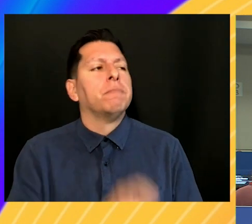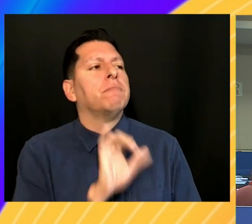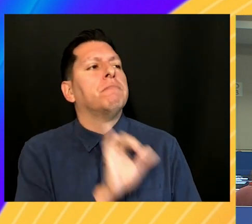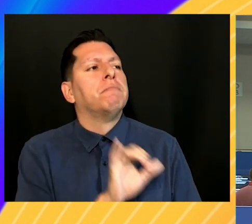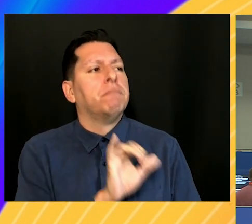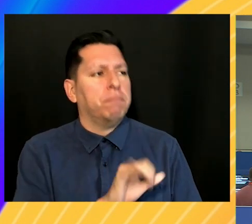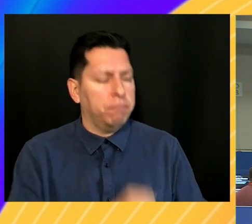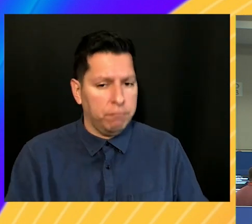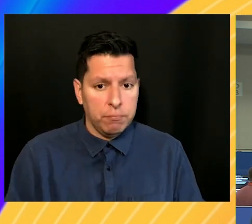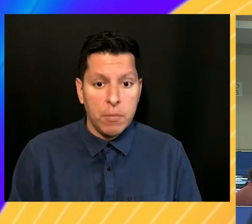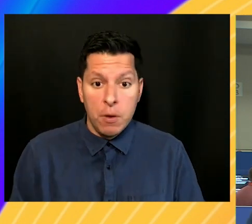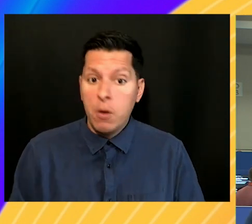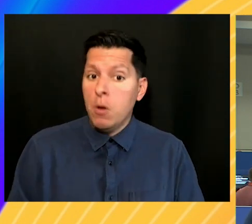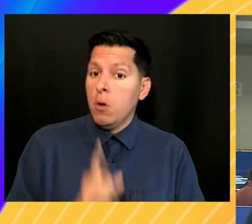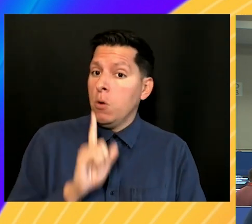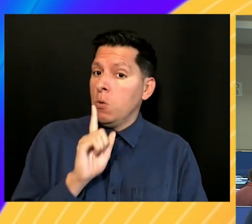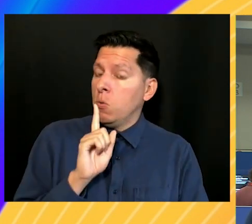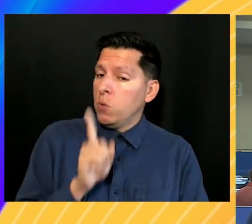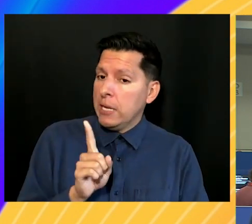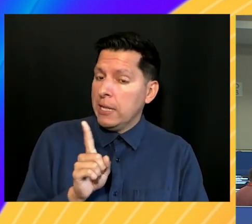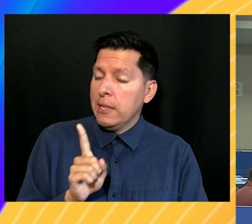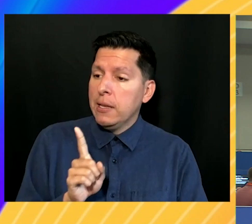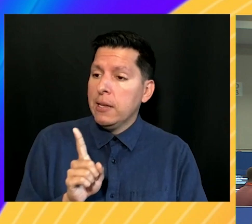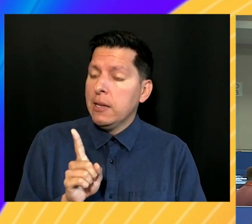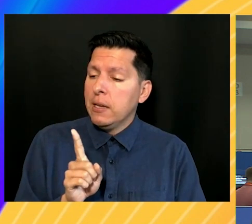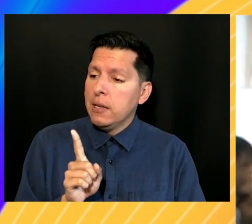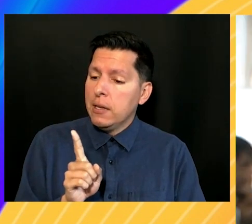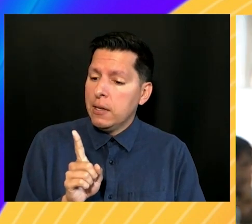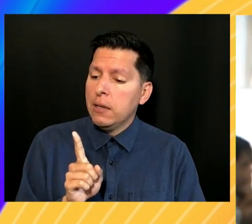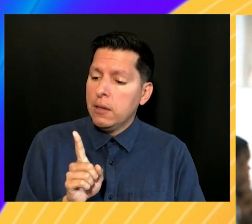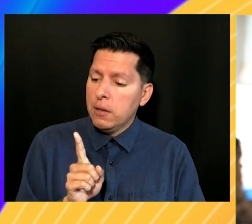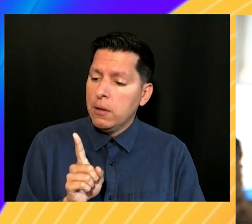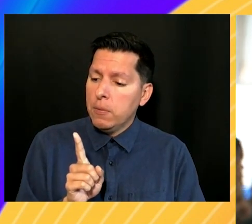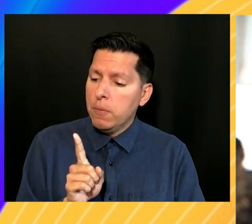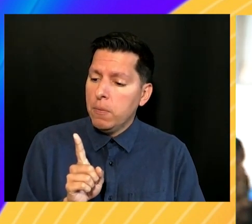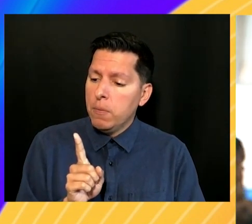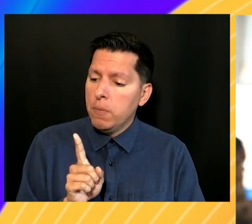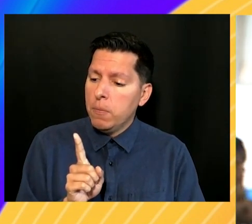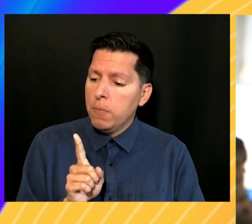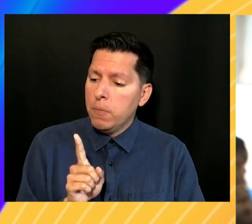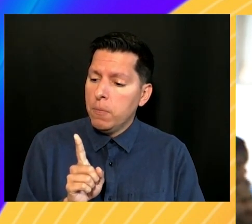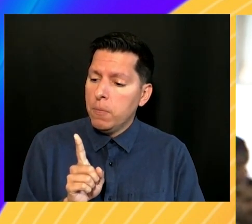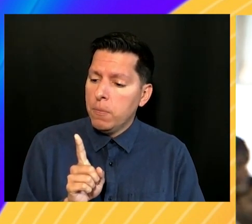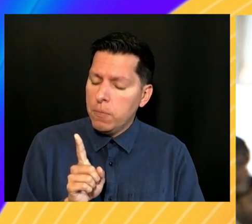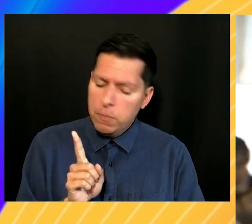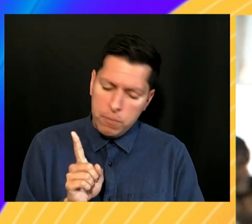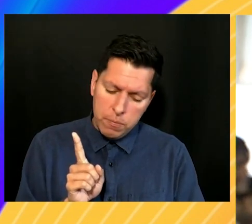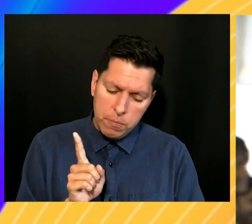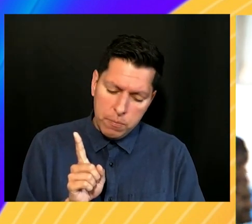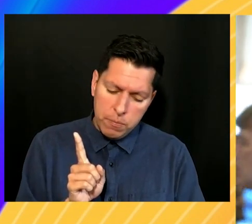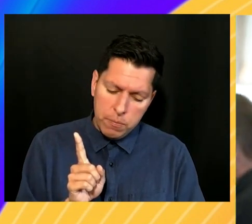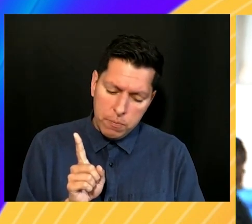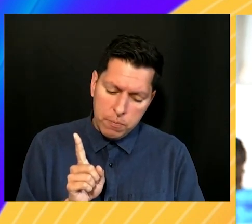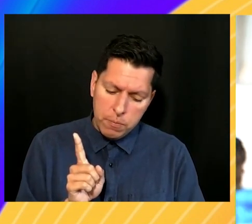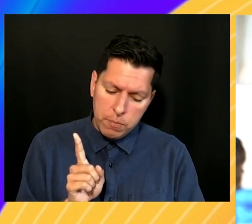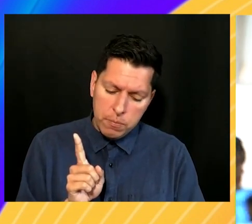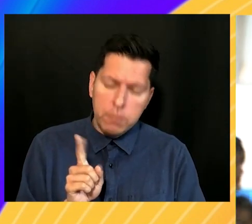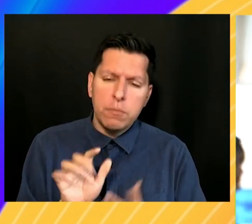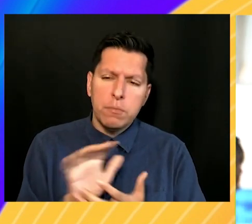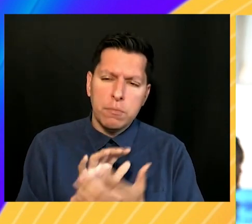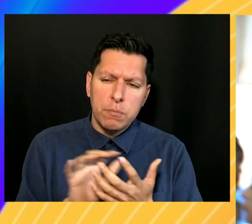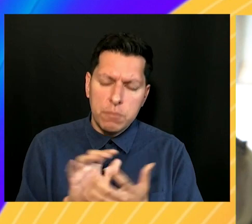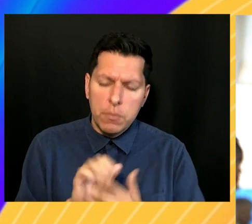mean, so people in the field even who work with what we call variant call files, and these